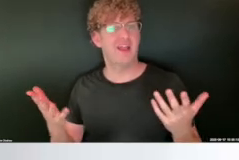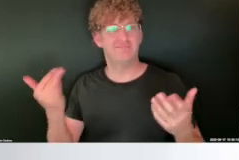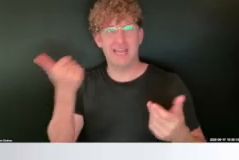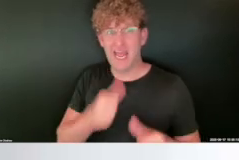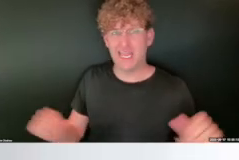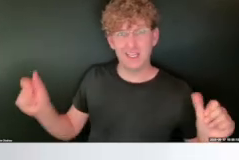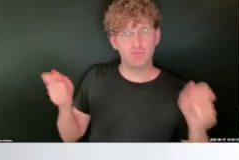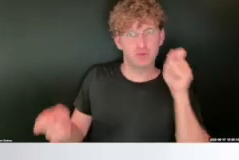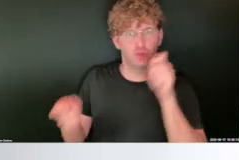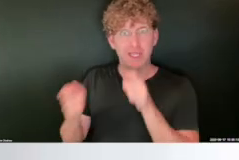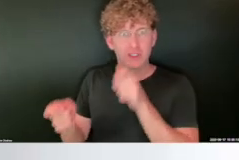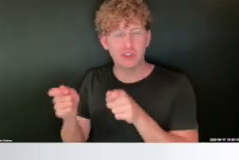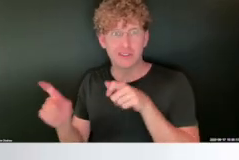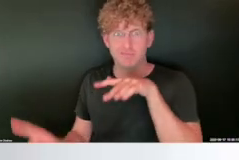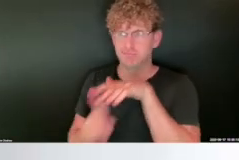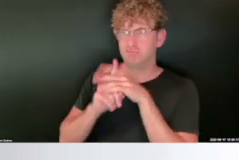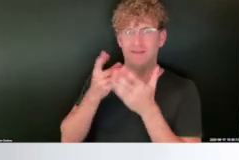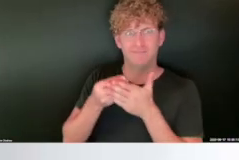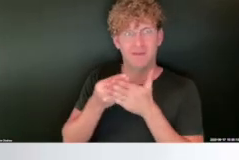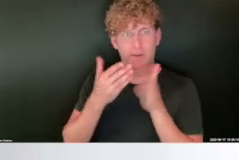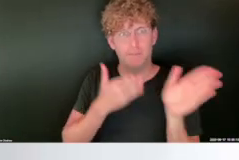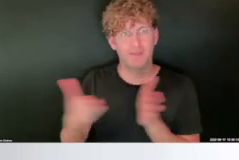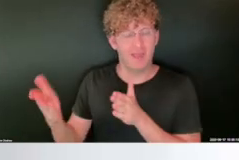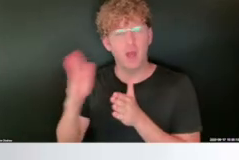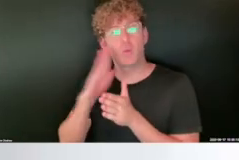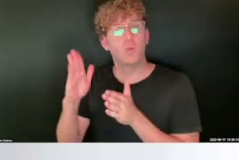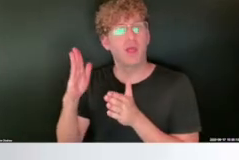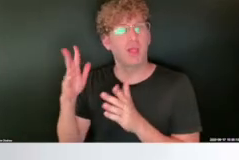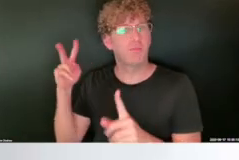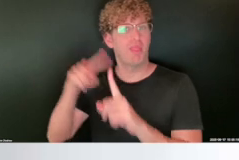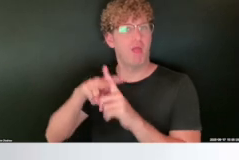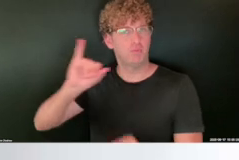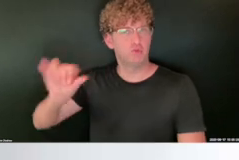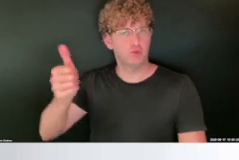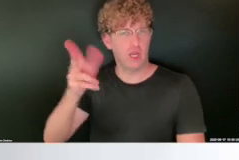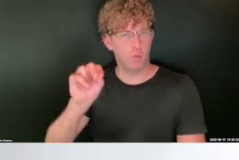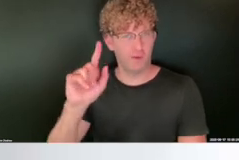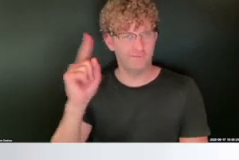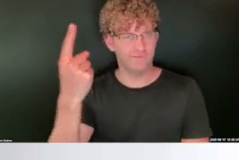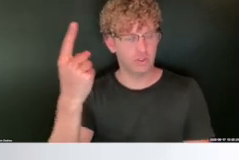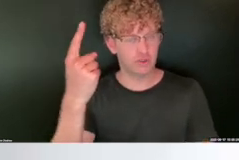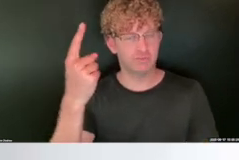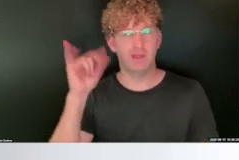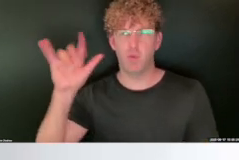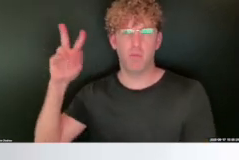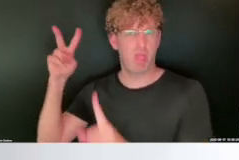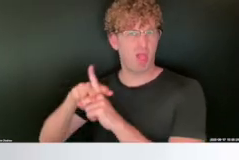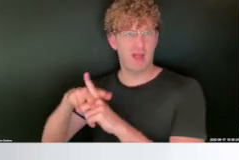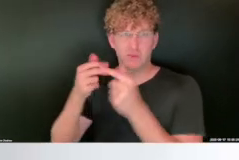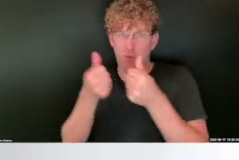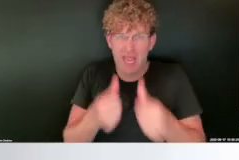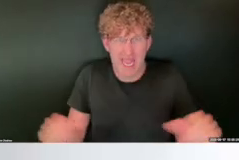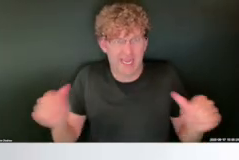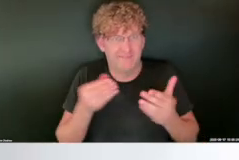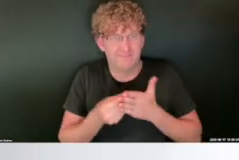plan, then that would be applicable starting January 1st, and that would be applicable to any funds that would be allocated in the budget process